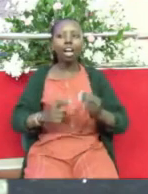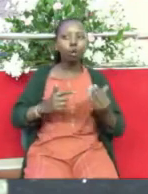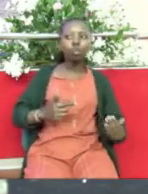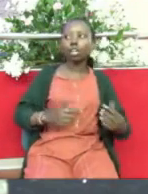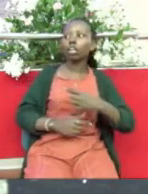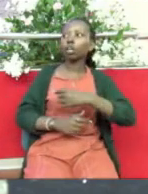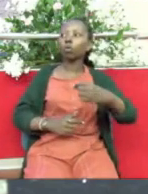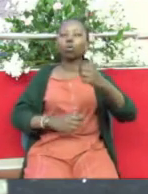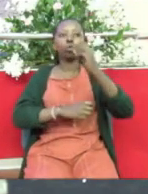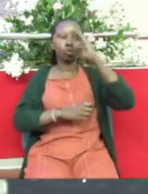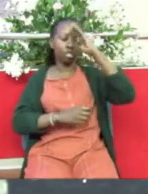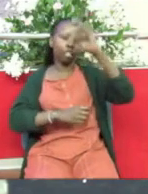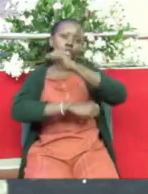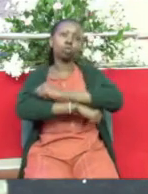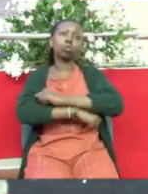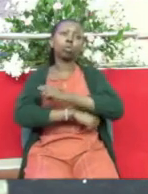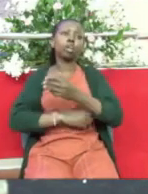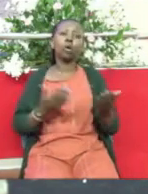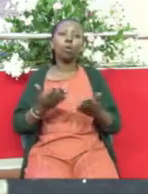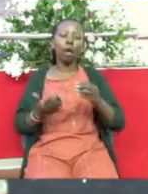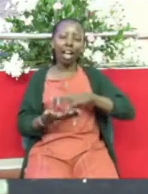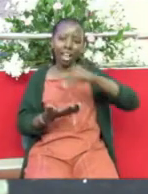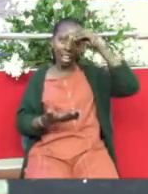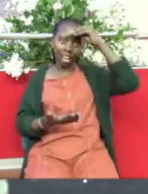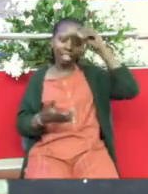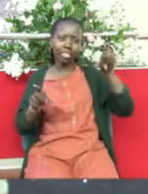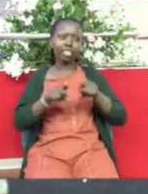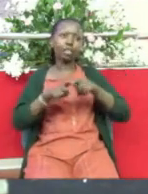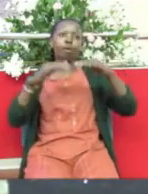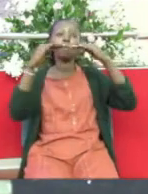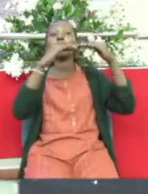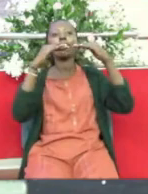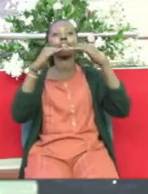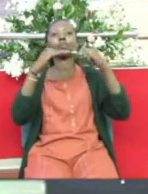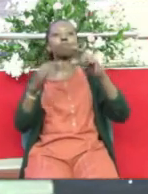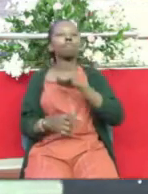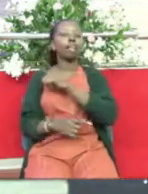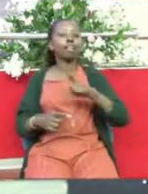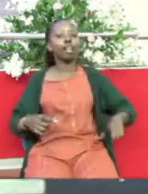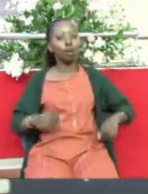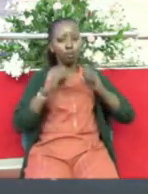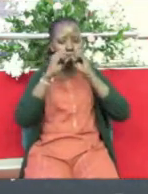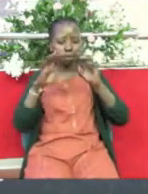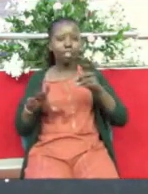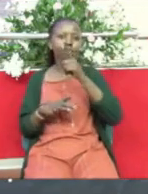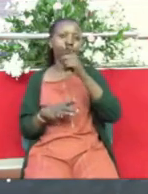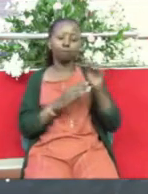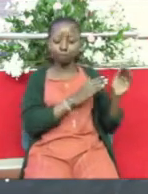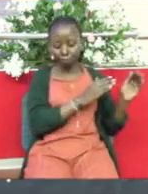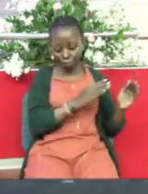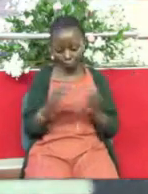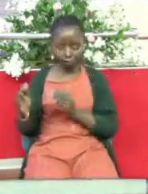Where they'll be taught at their level. Mahali ambapo wafunzwa katika kiwango chao. And the Lord bless you. Na Mungu akubariki. Going back to Acts